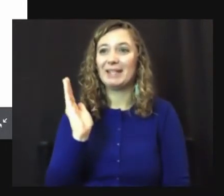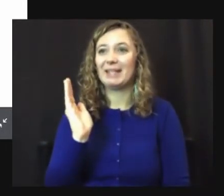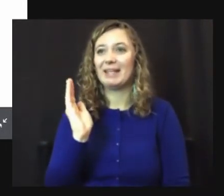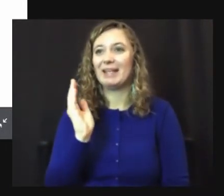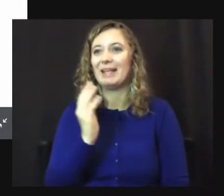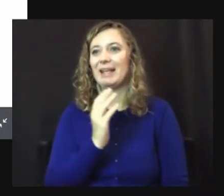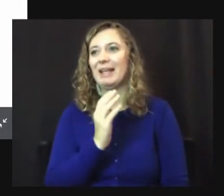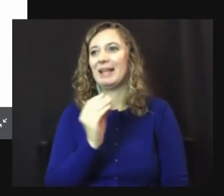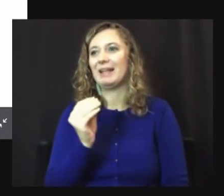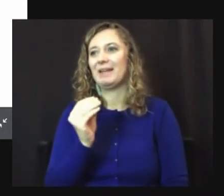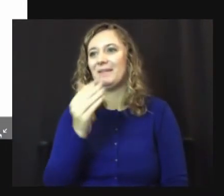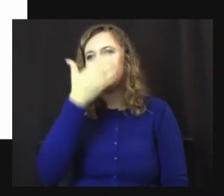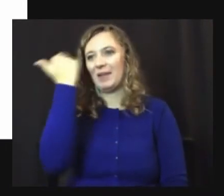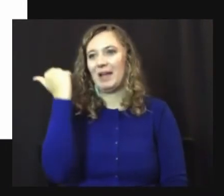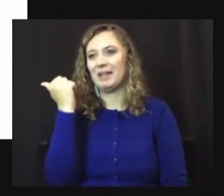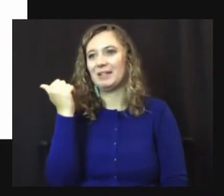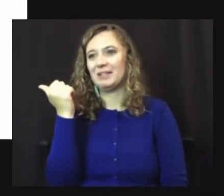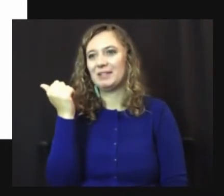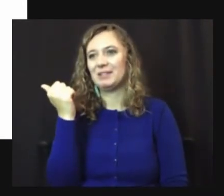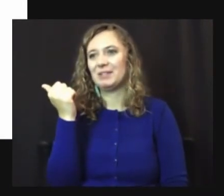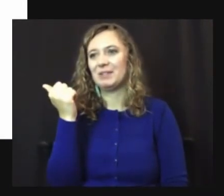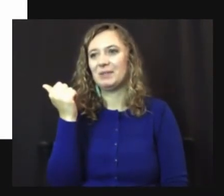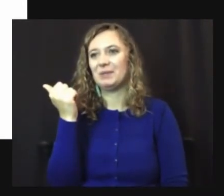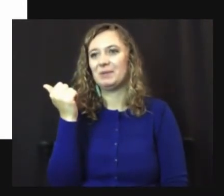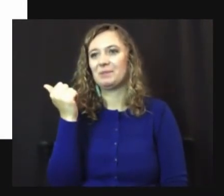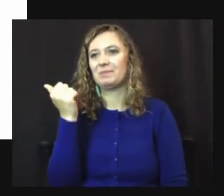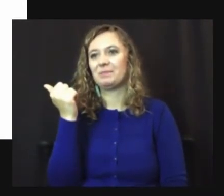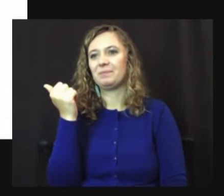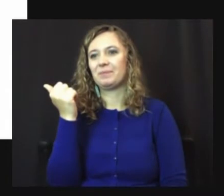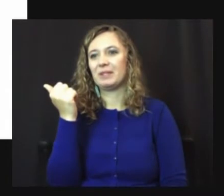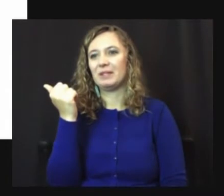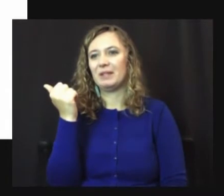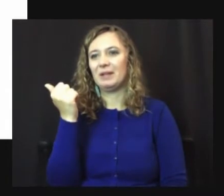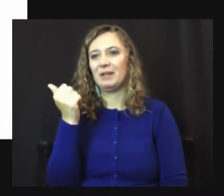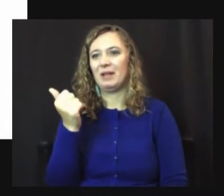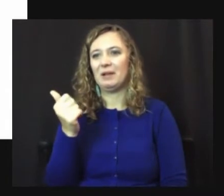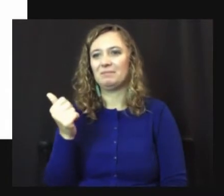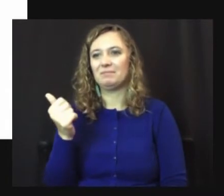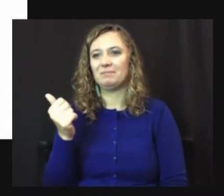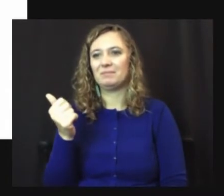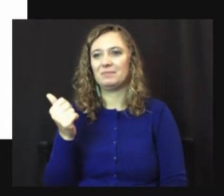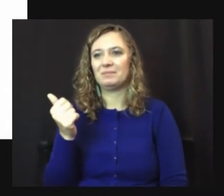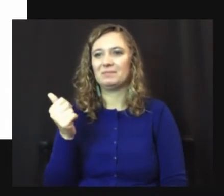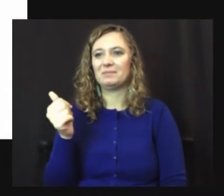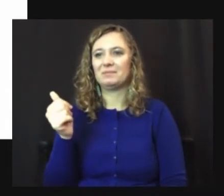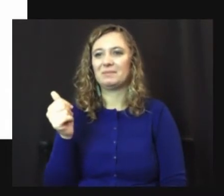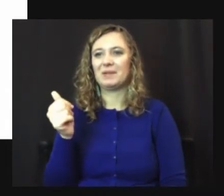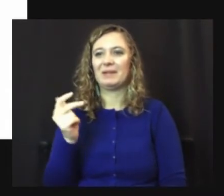So cutting off someone's leg. But anyway,